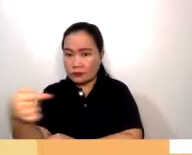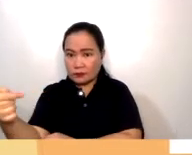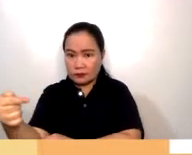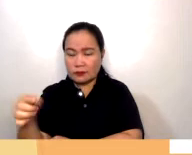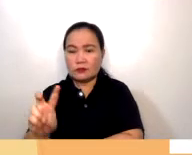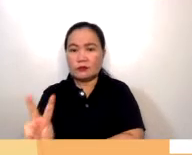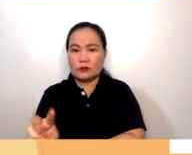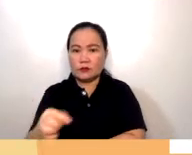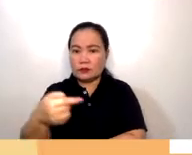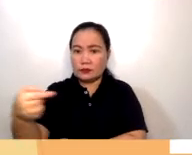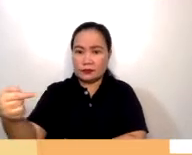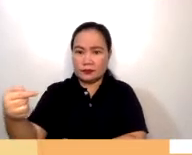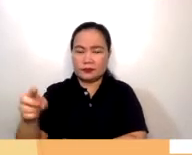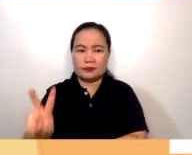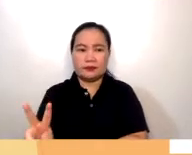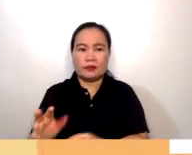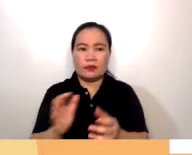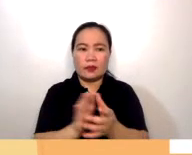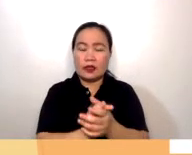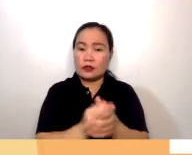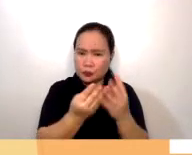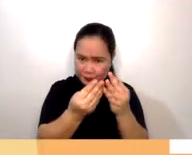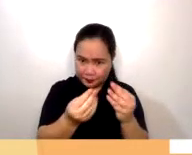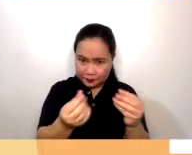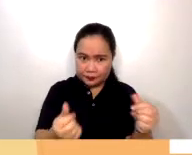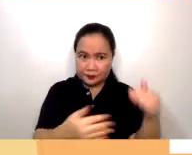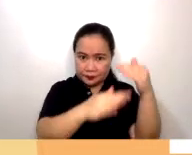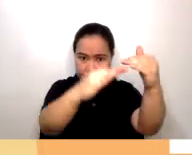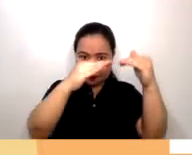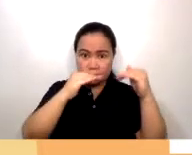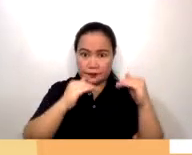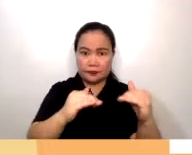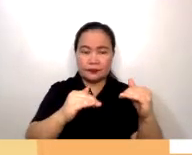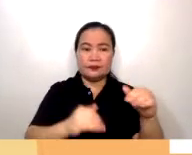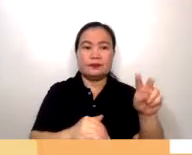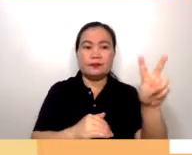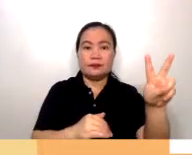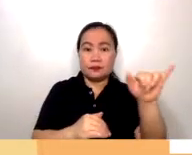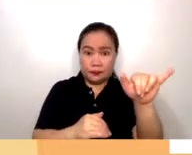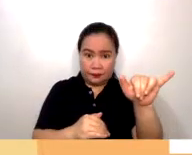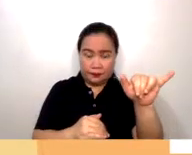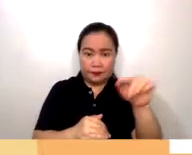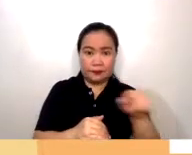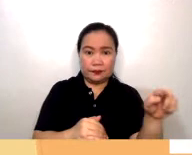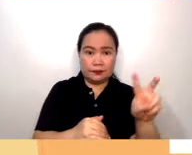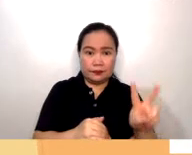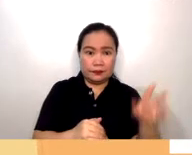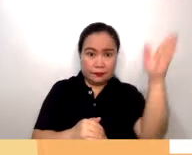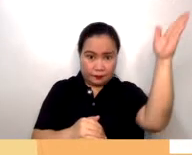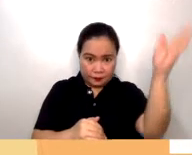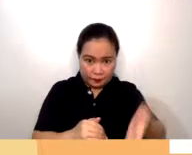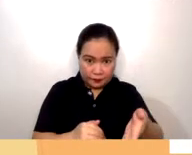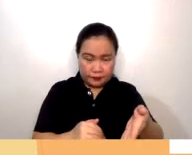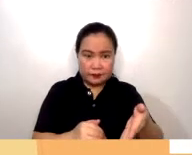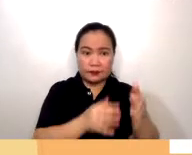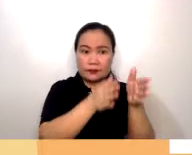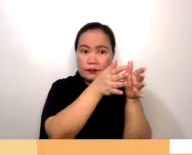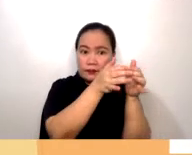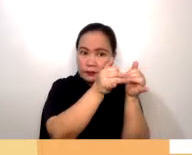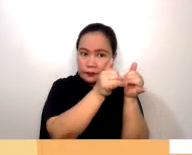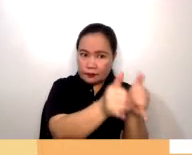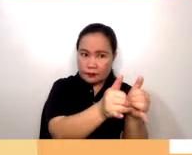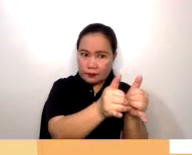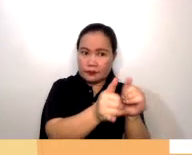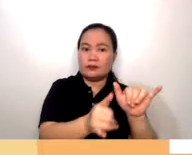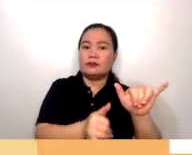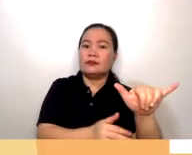4 over 2. So, let us simplify. 2y over 2. So, cancel natin ng